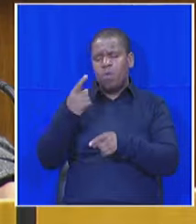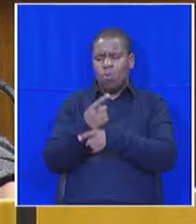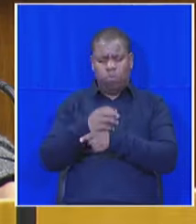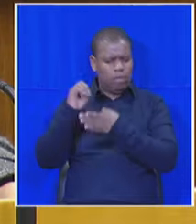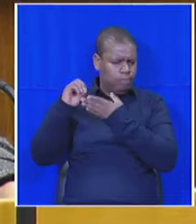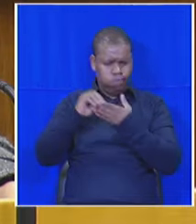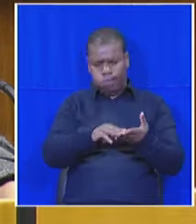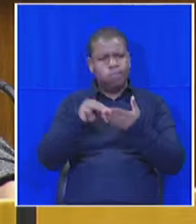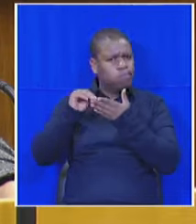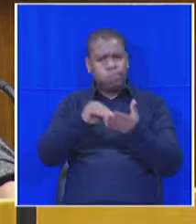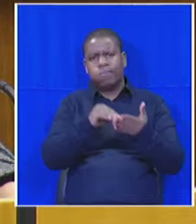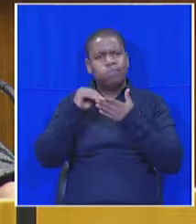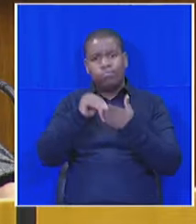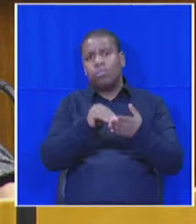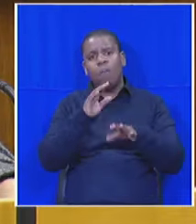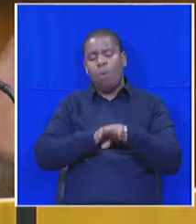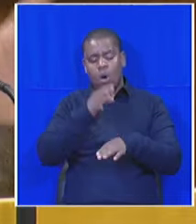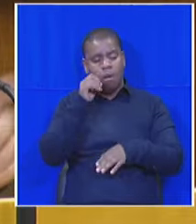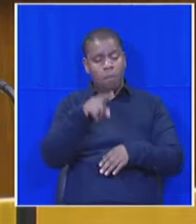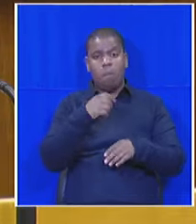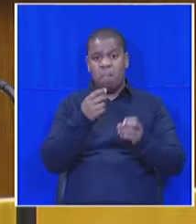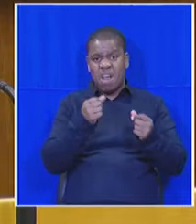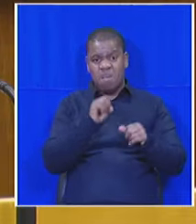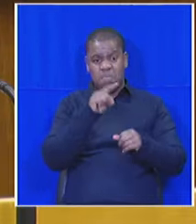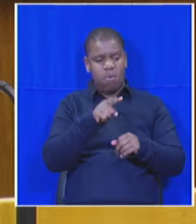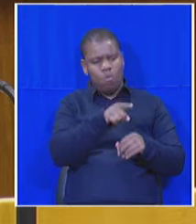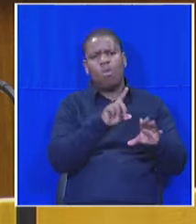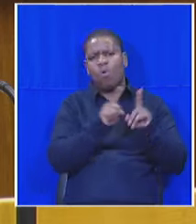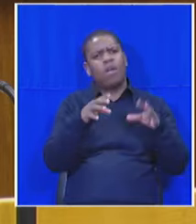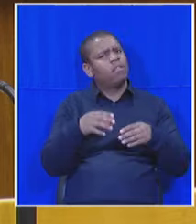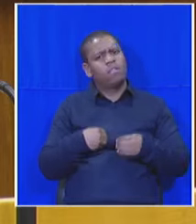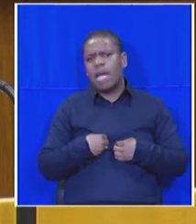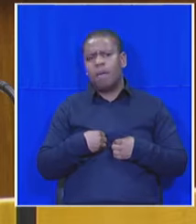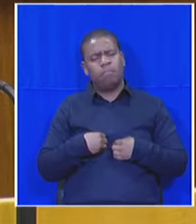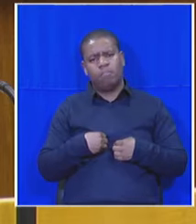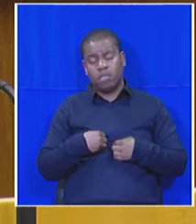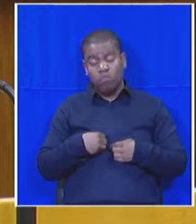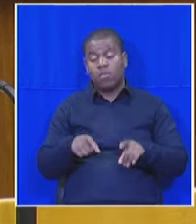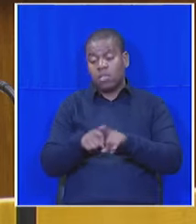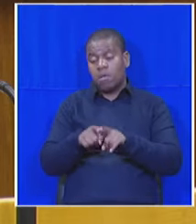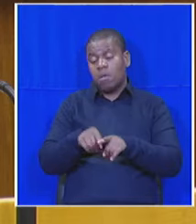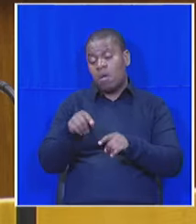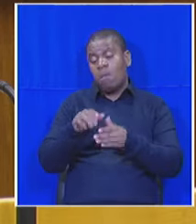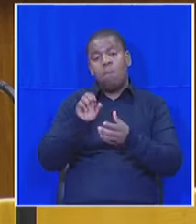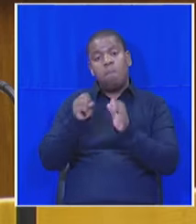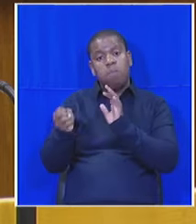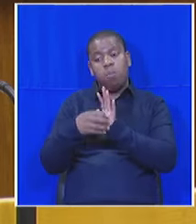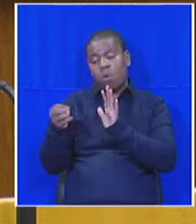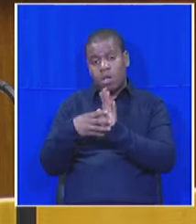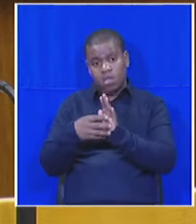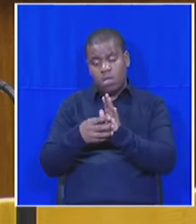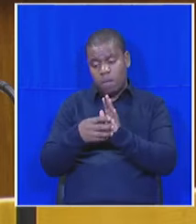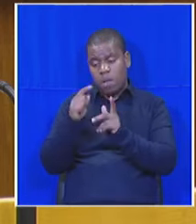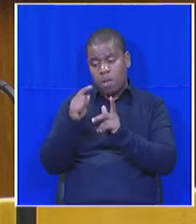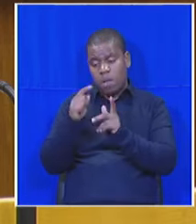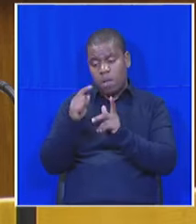keep the Gupta media empire alive, and it must be condemned. At the same time, the Broadcasting Amendment Bill, which this budget will fund,